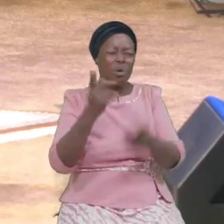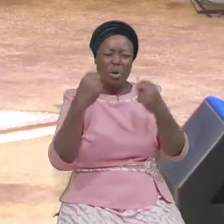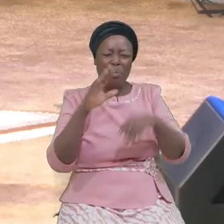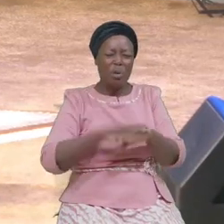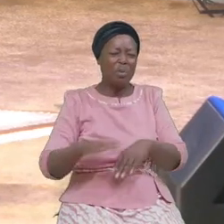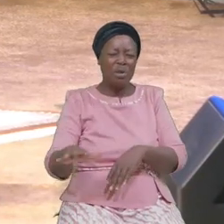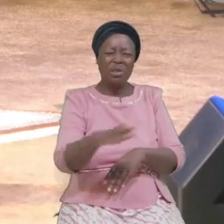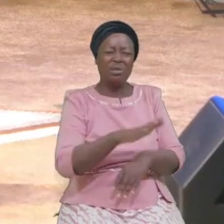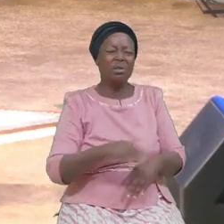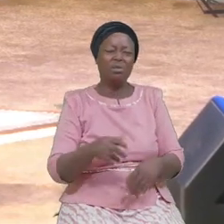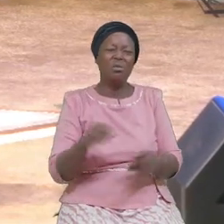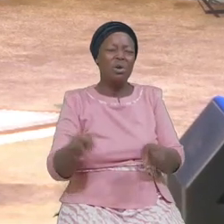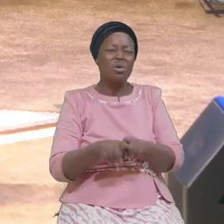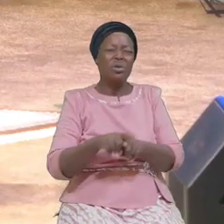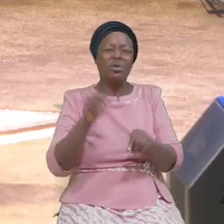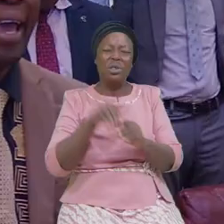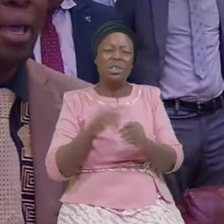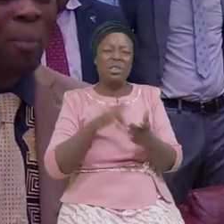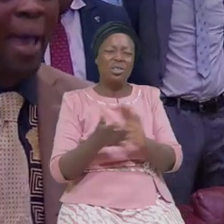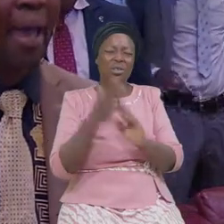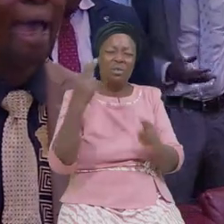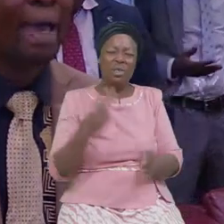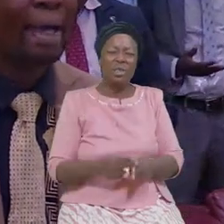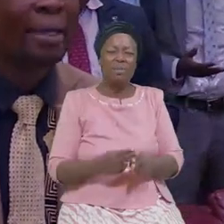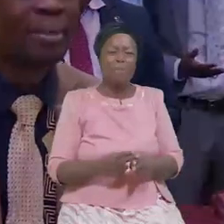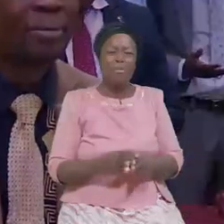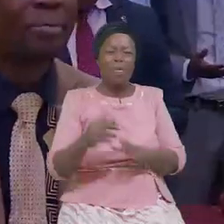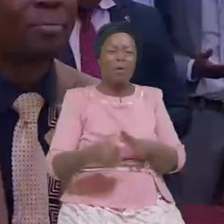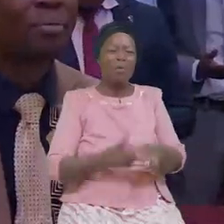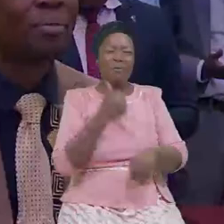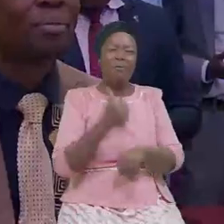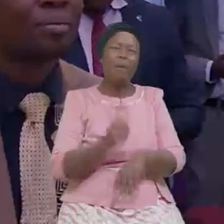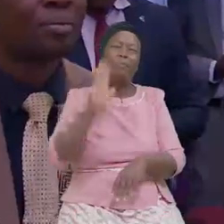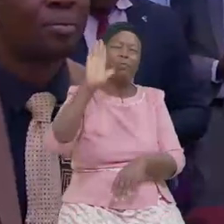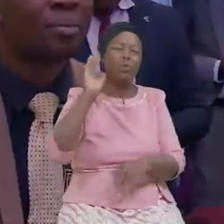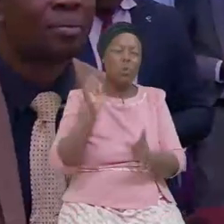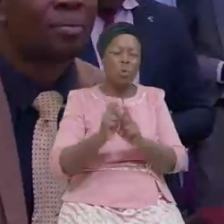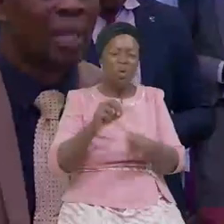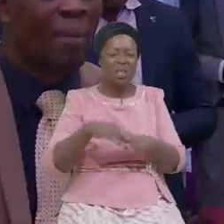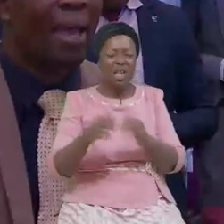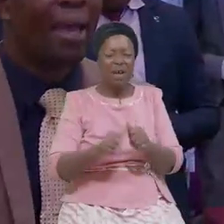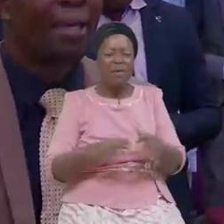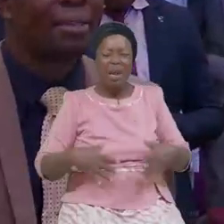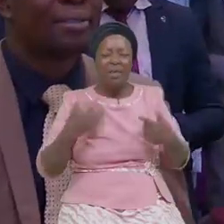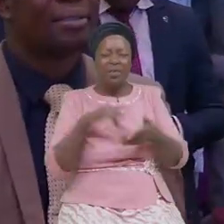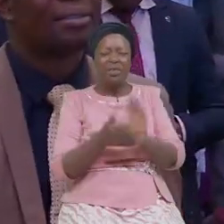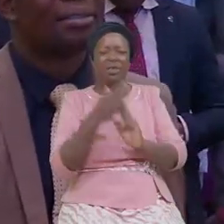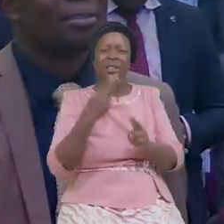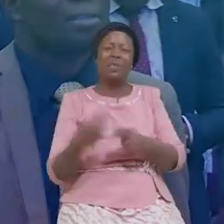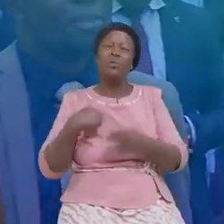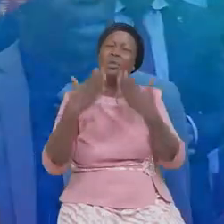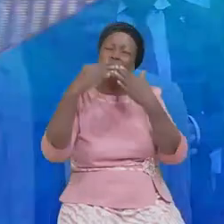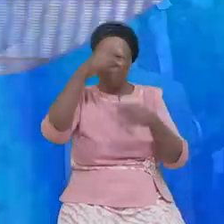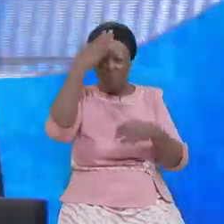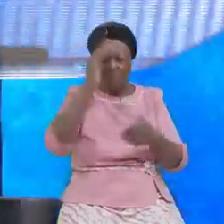them too in Jesus' name. Confirm your word in every life. We thank you because we know you